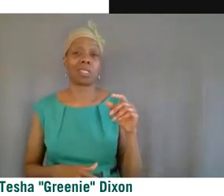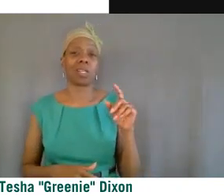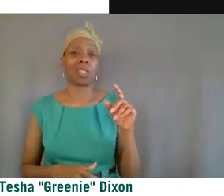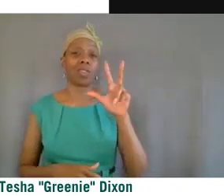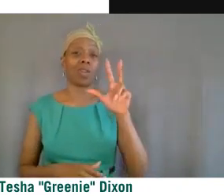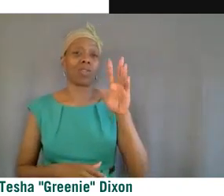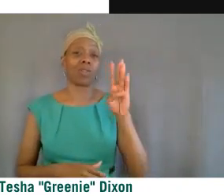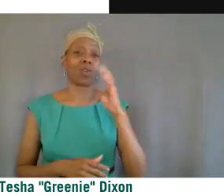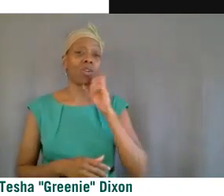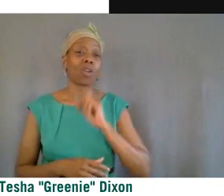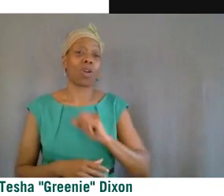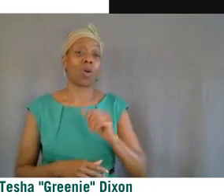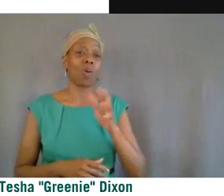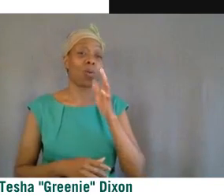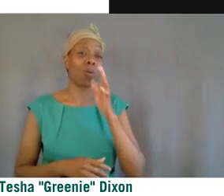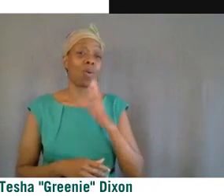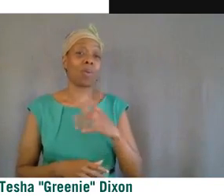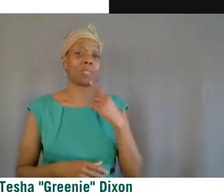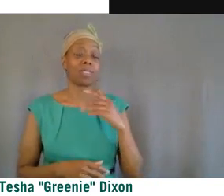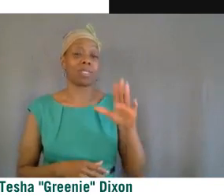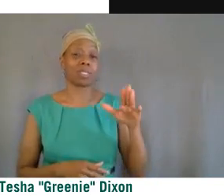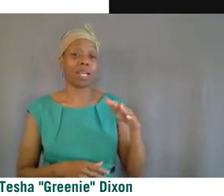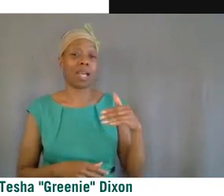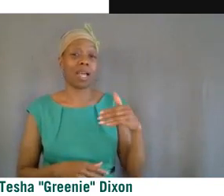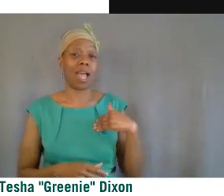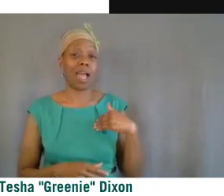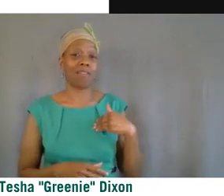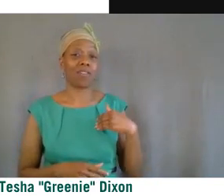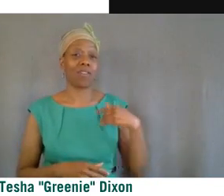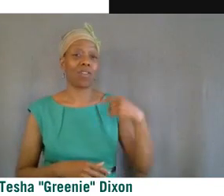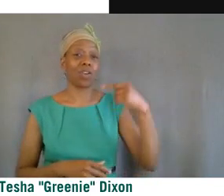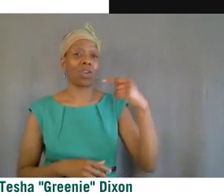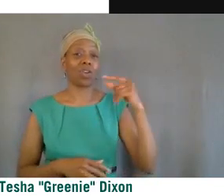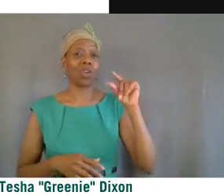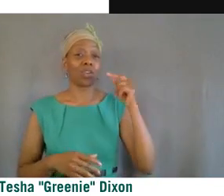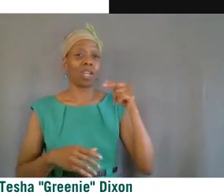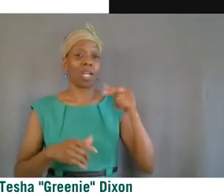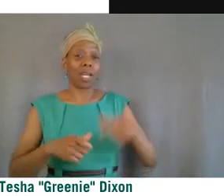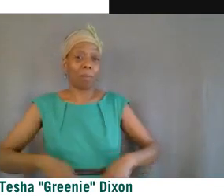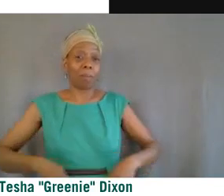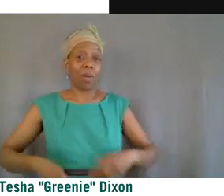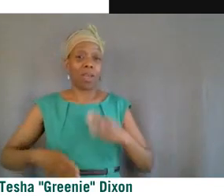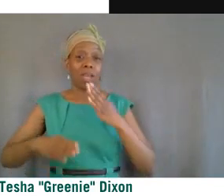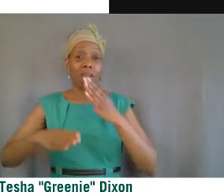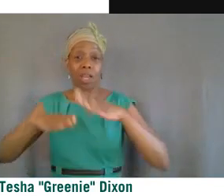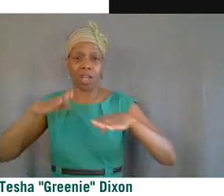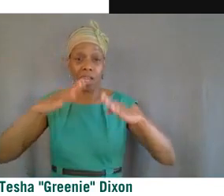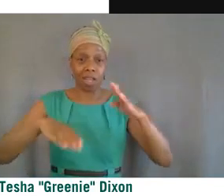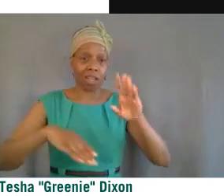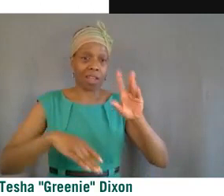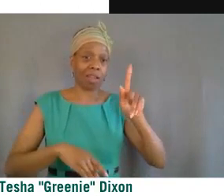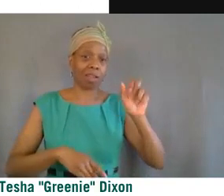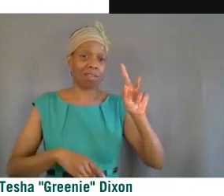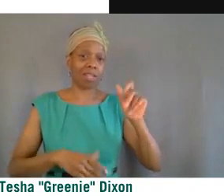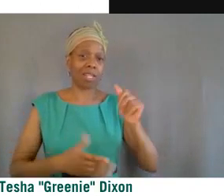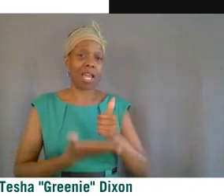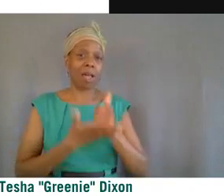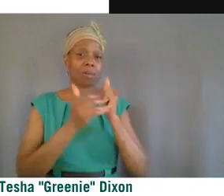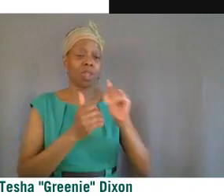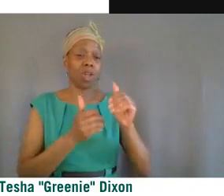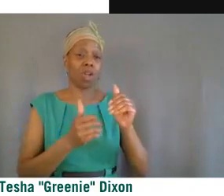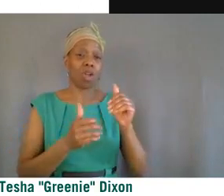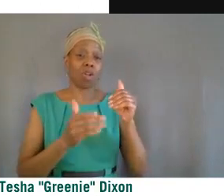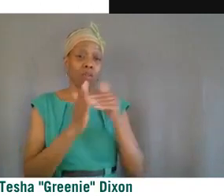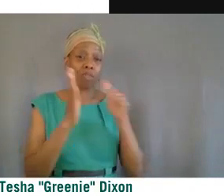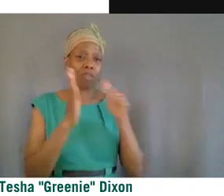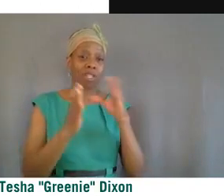34-year-old woman with CP, has a green belt in karate. And so she really finds that karate helps with her reflexes and her balance, which is wonderful. These